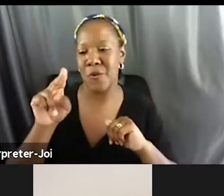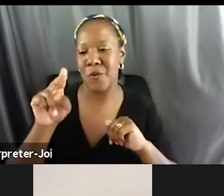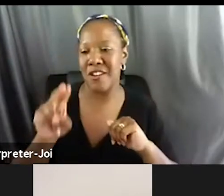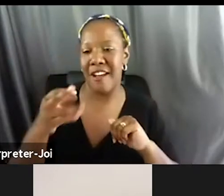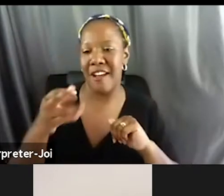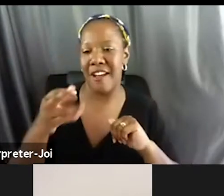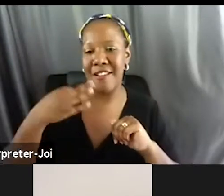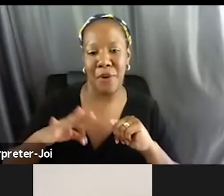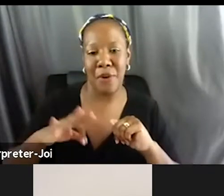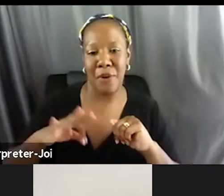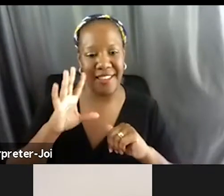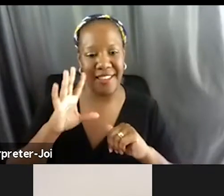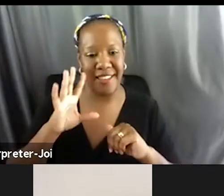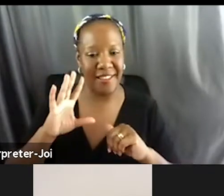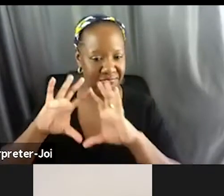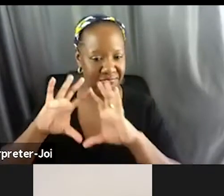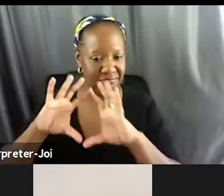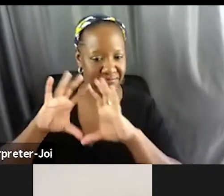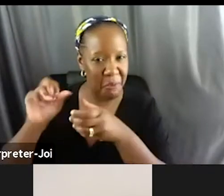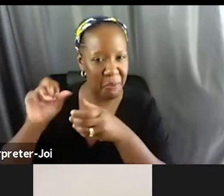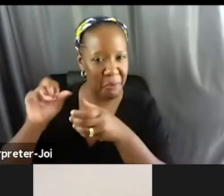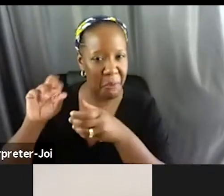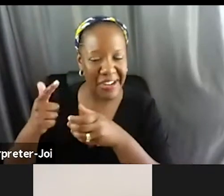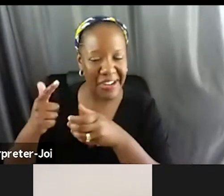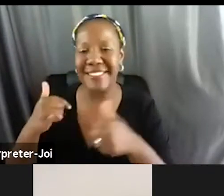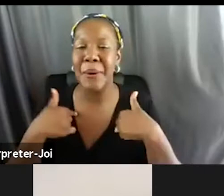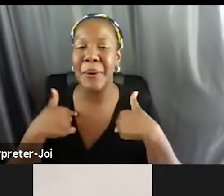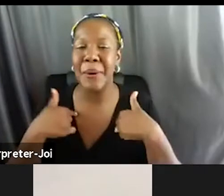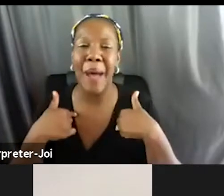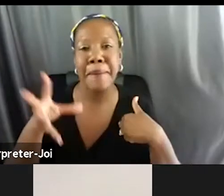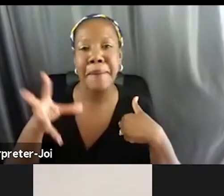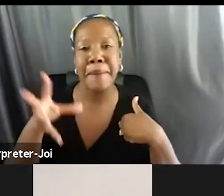Need. So I'm a mom on the go.